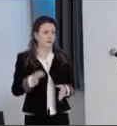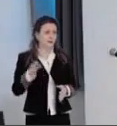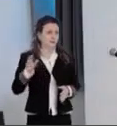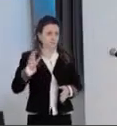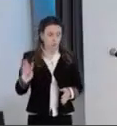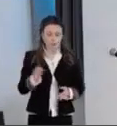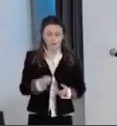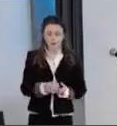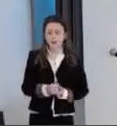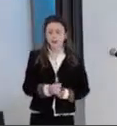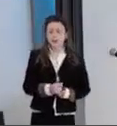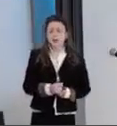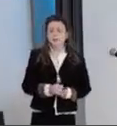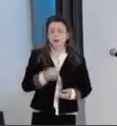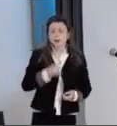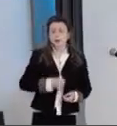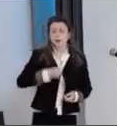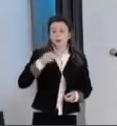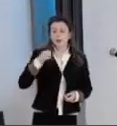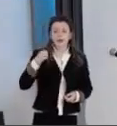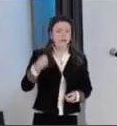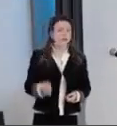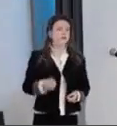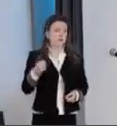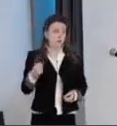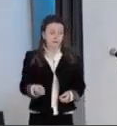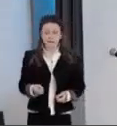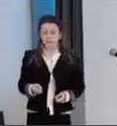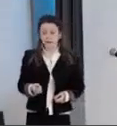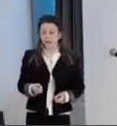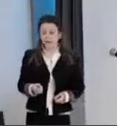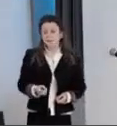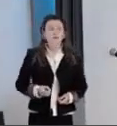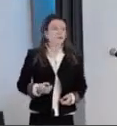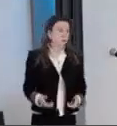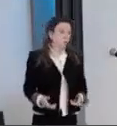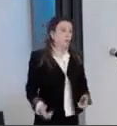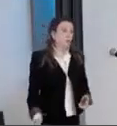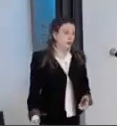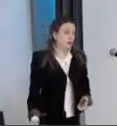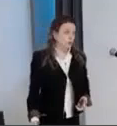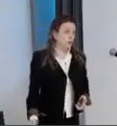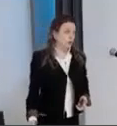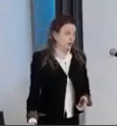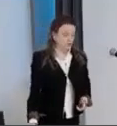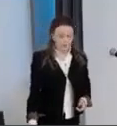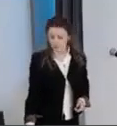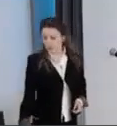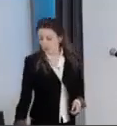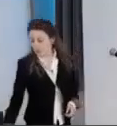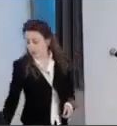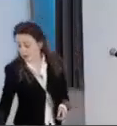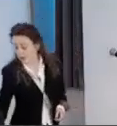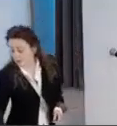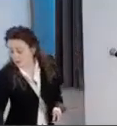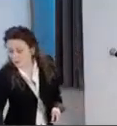this shortly, by drawing on instances of design that incorporate natural